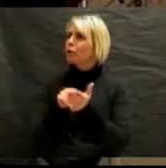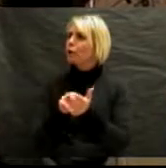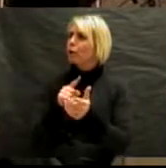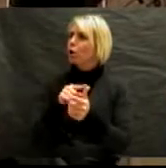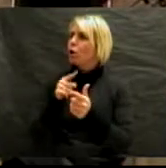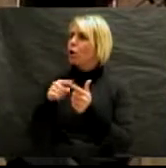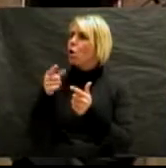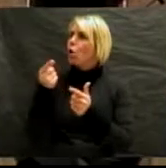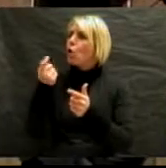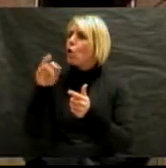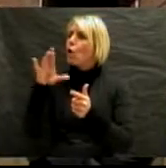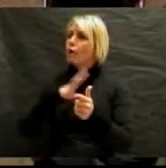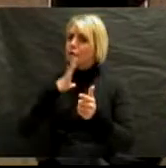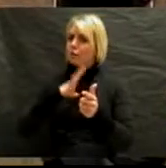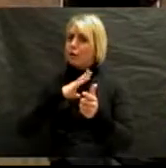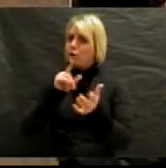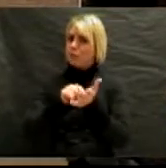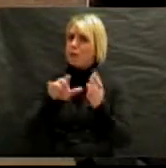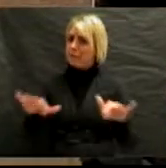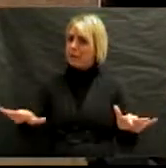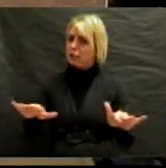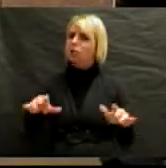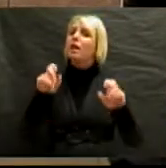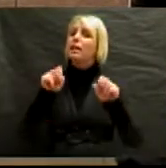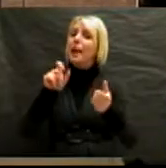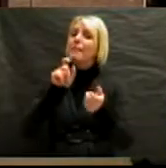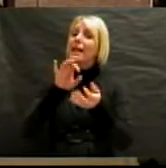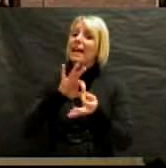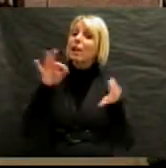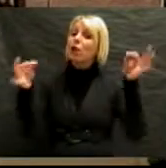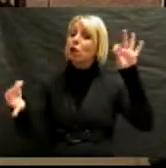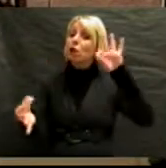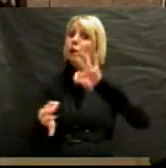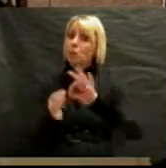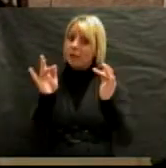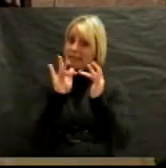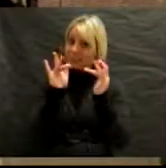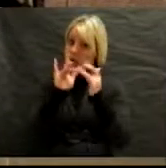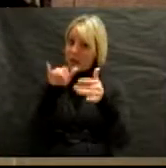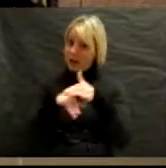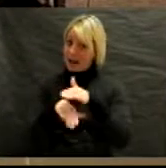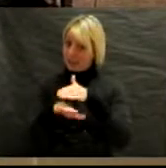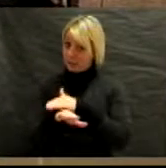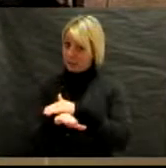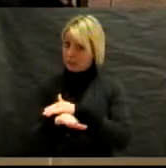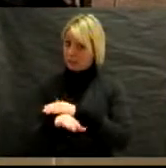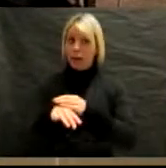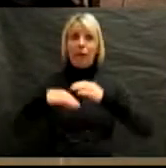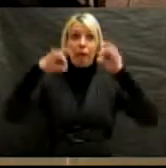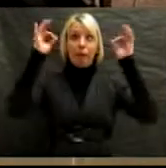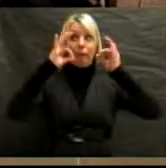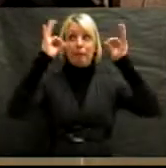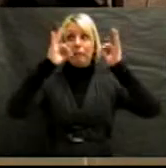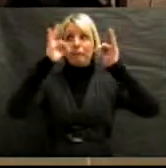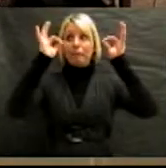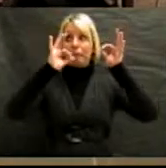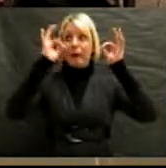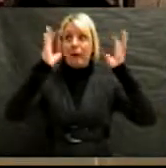internet access? I have no idea what officially it says in law. If it Does says anybody it's else know? newspaper, obviously, you have to have